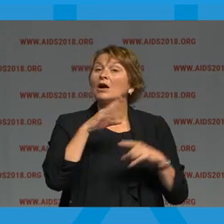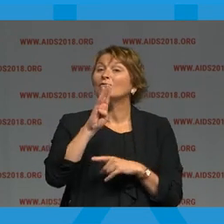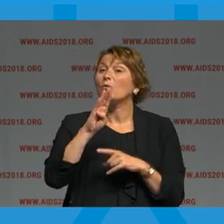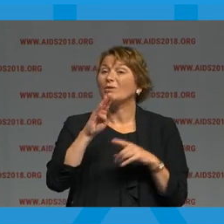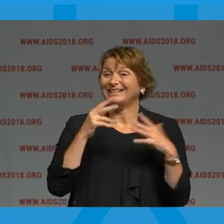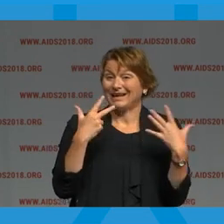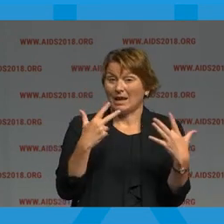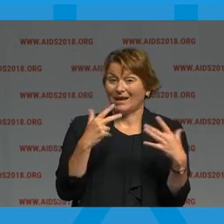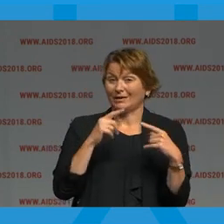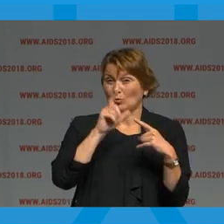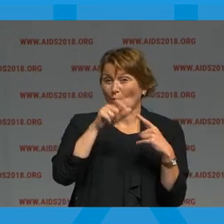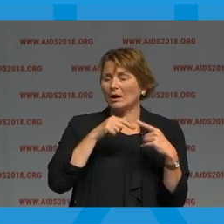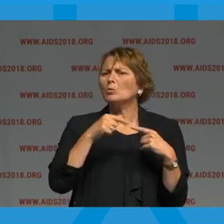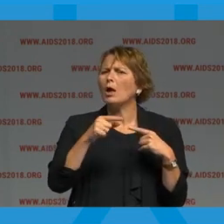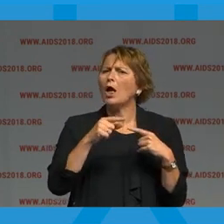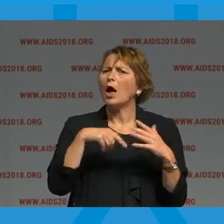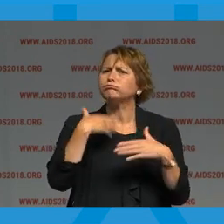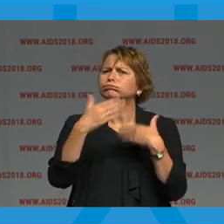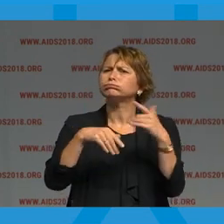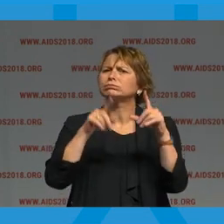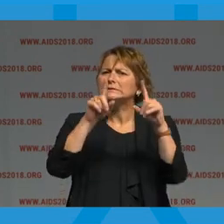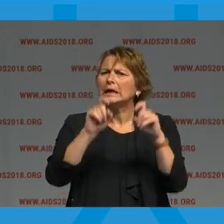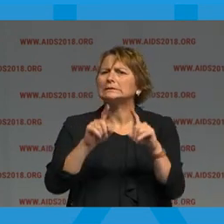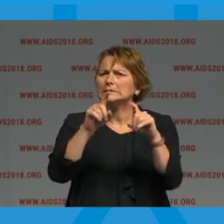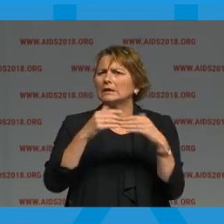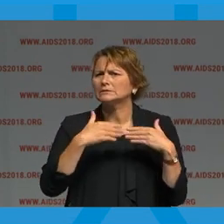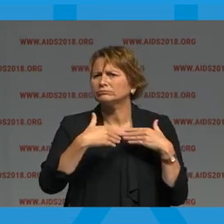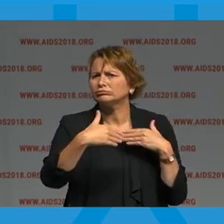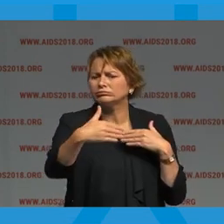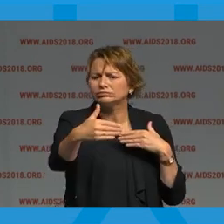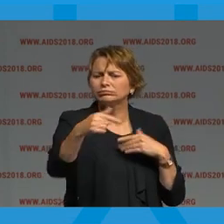continue the study until week 144 in order